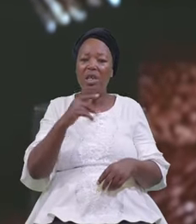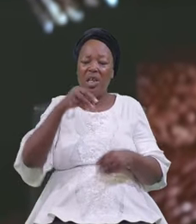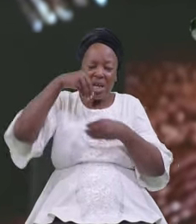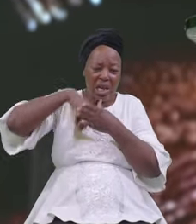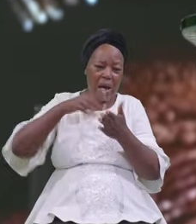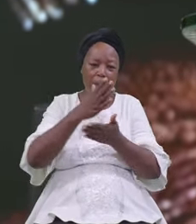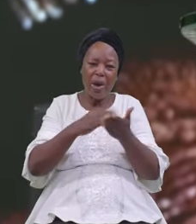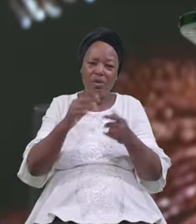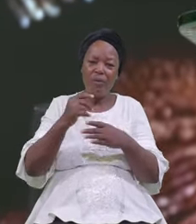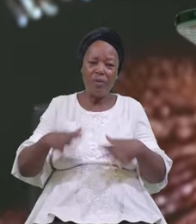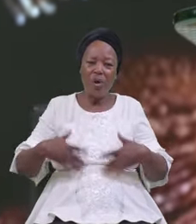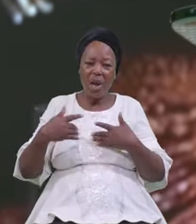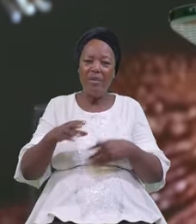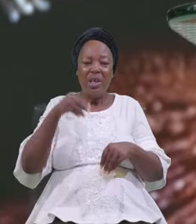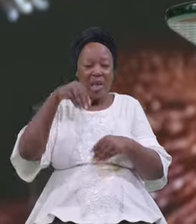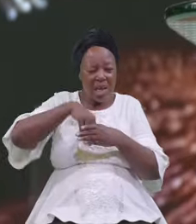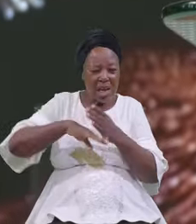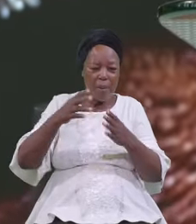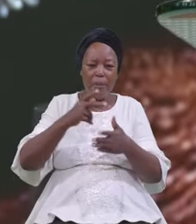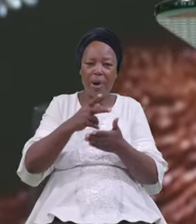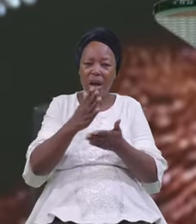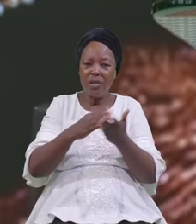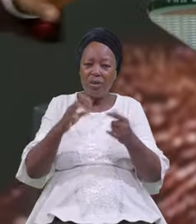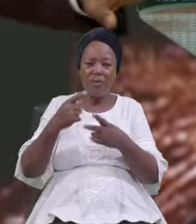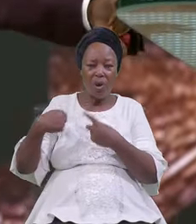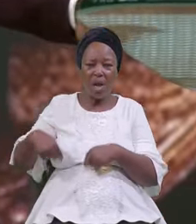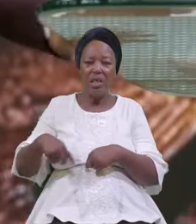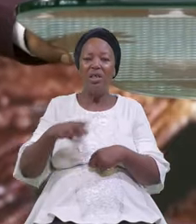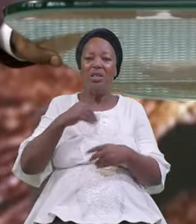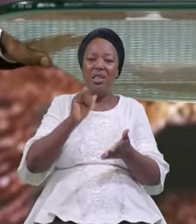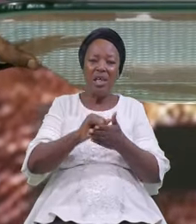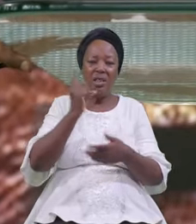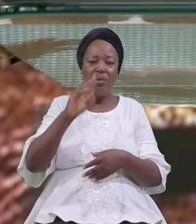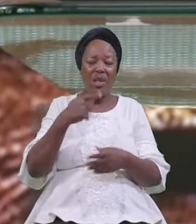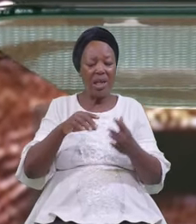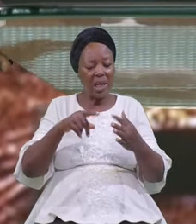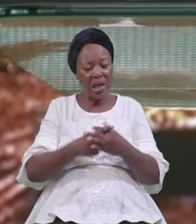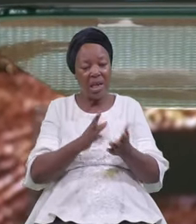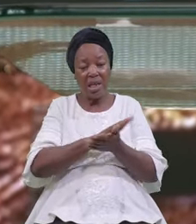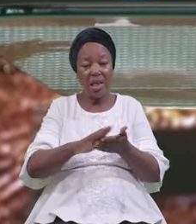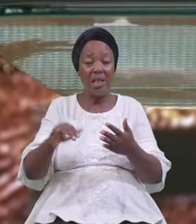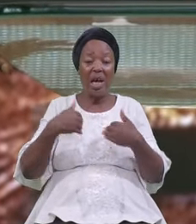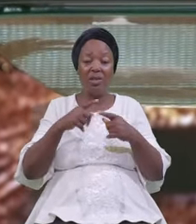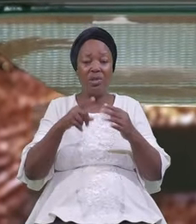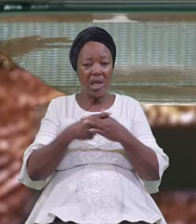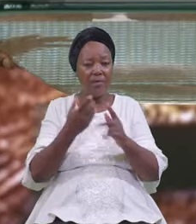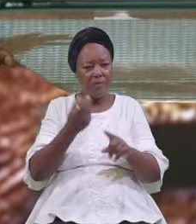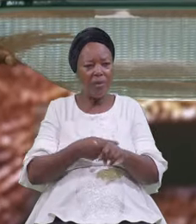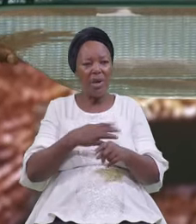the inner part in your heart. That's where the cleansing begins, to cleanse it. And they brought out all